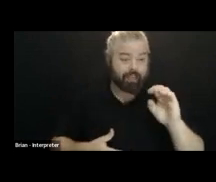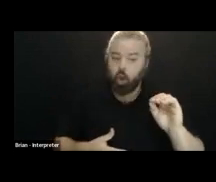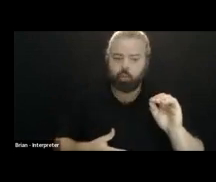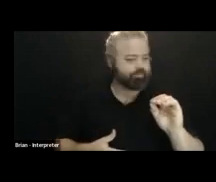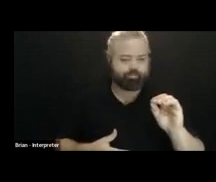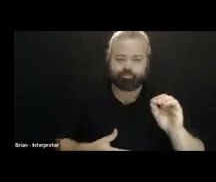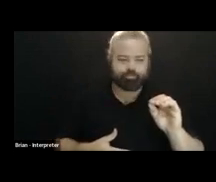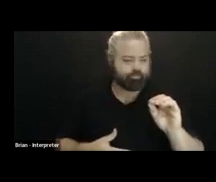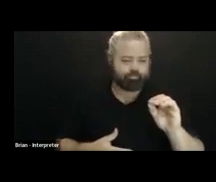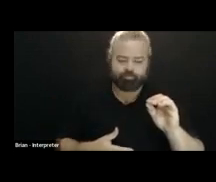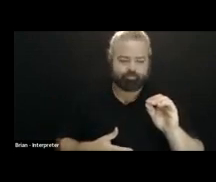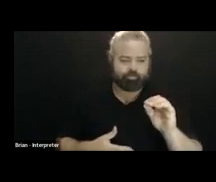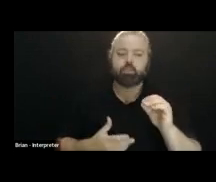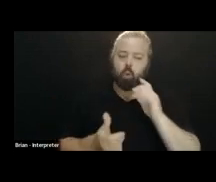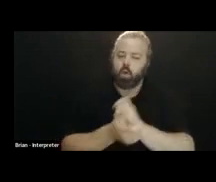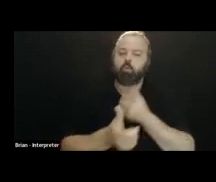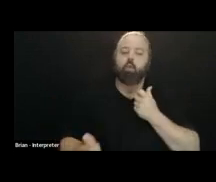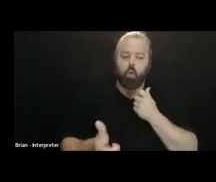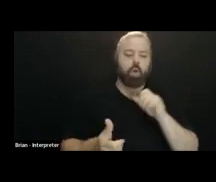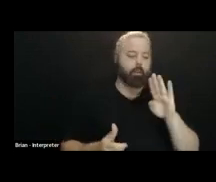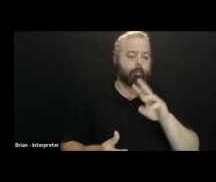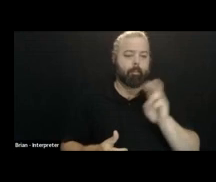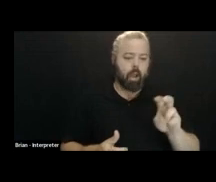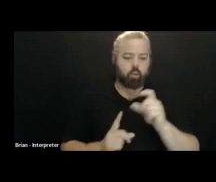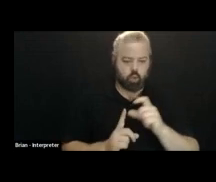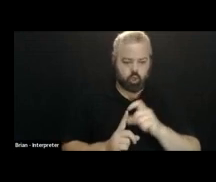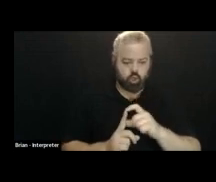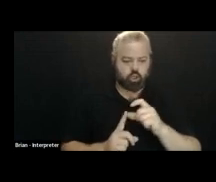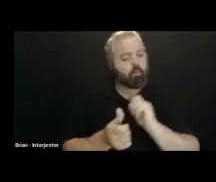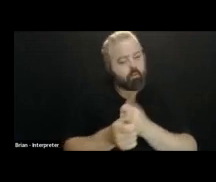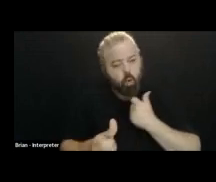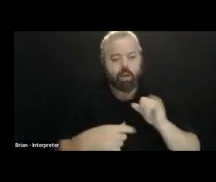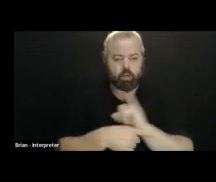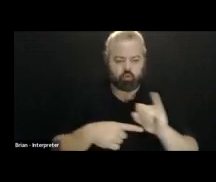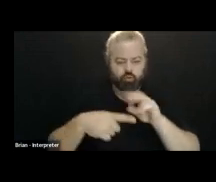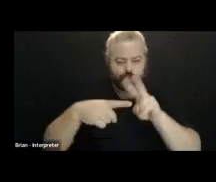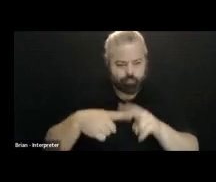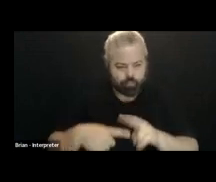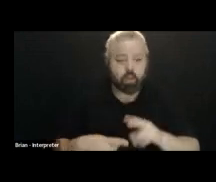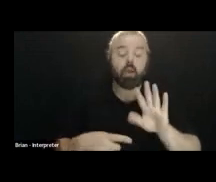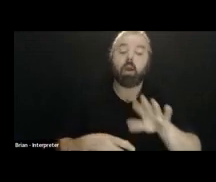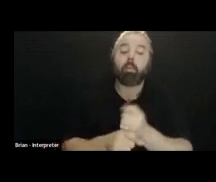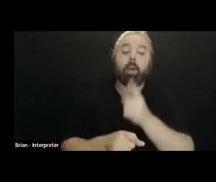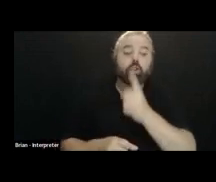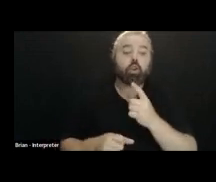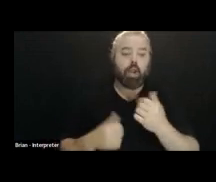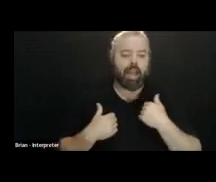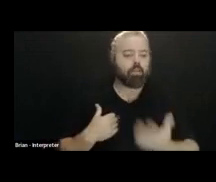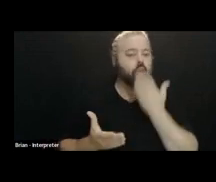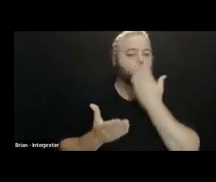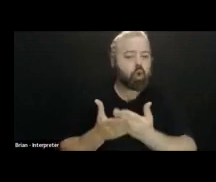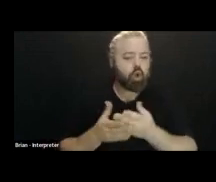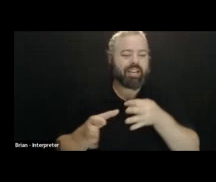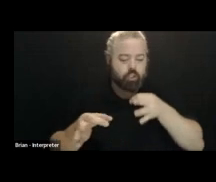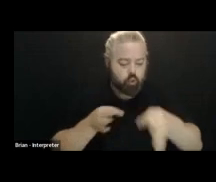to avoid those buzzwords and industry jargon, and we want to make sure that we're using very good descriptive file names,